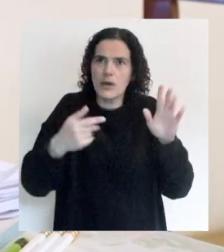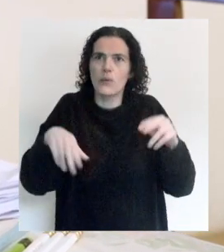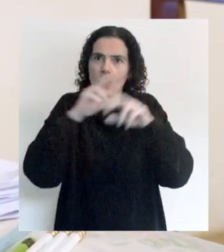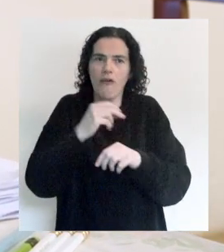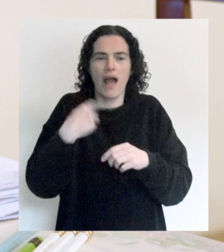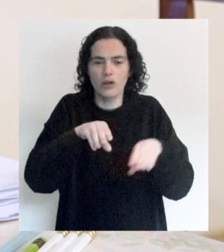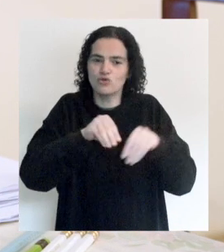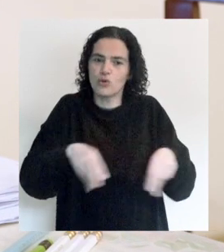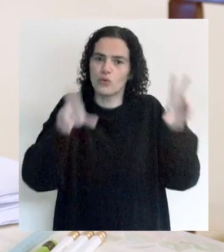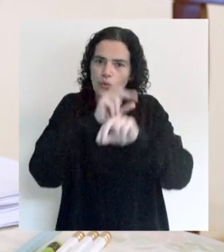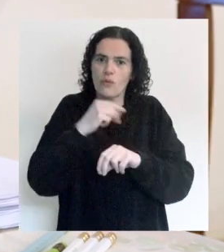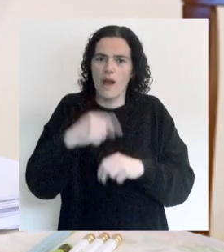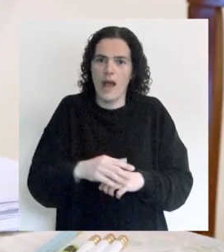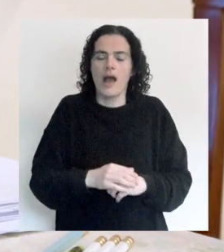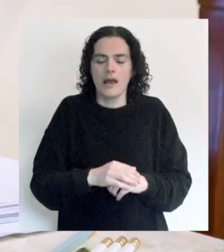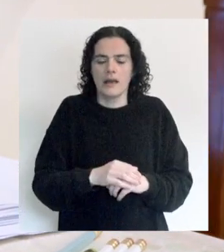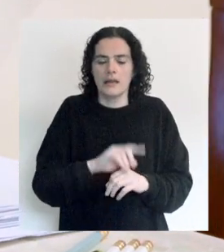rule of the game. I took that to heart.